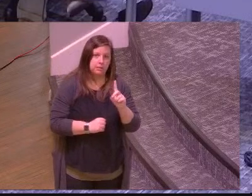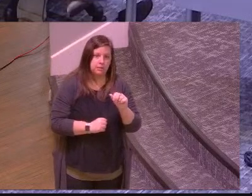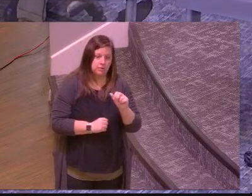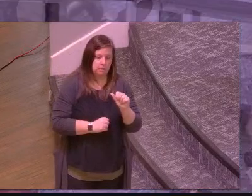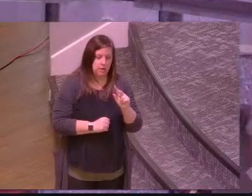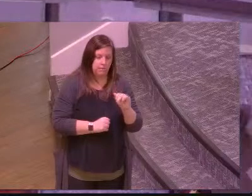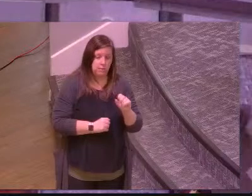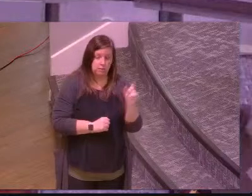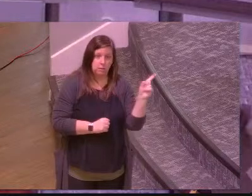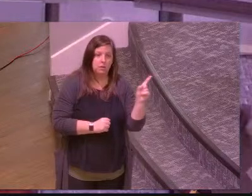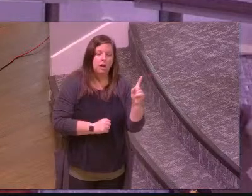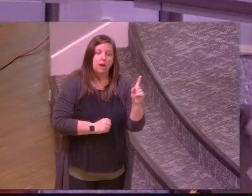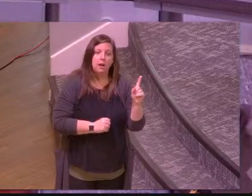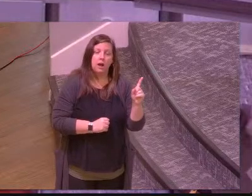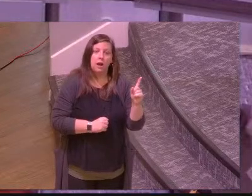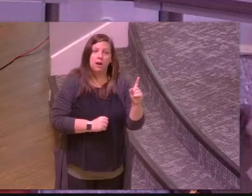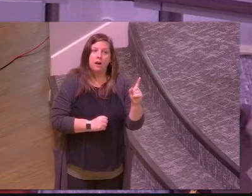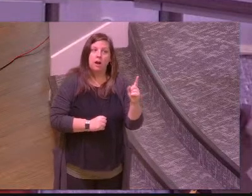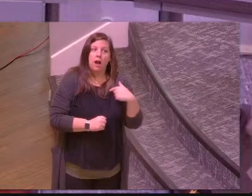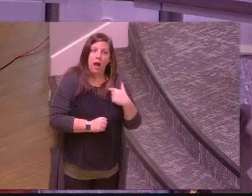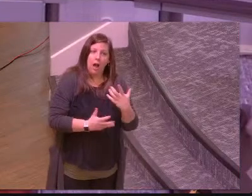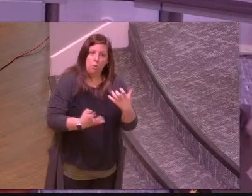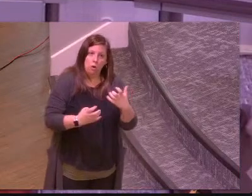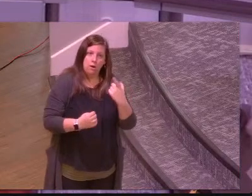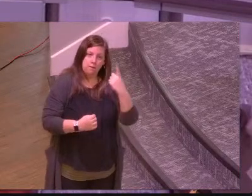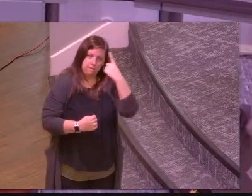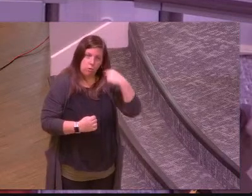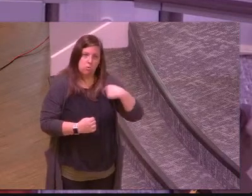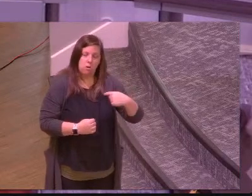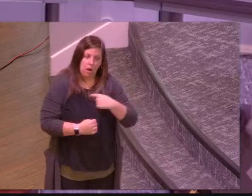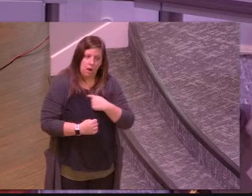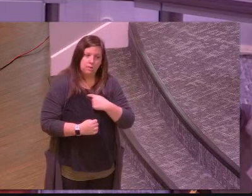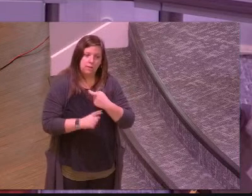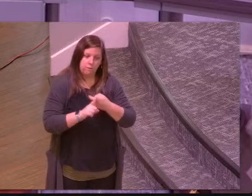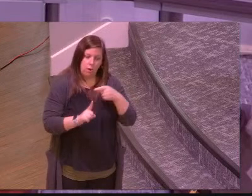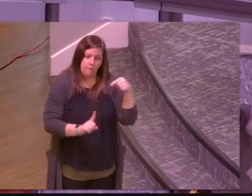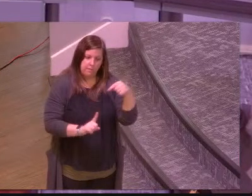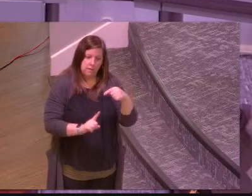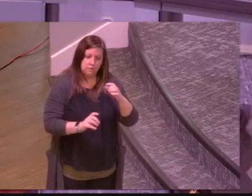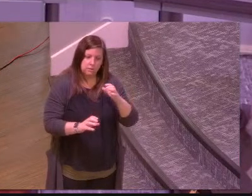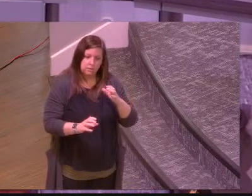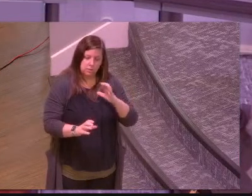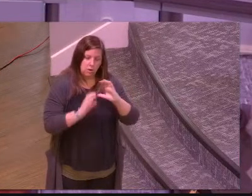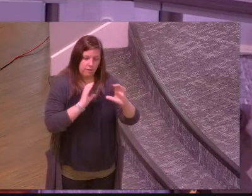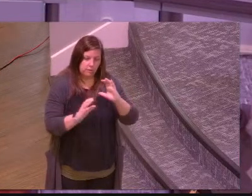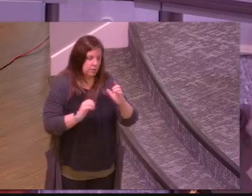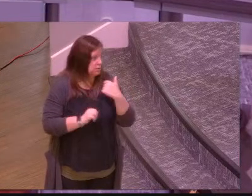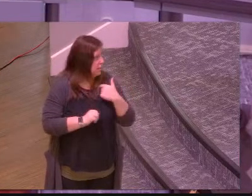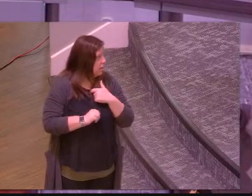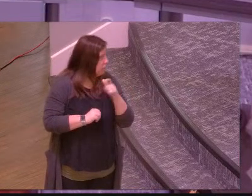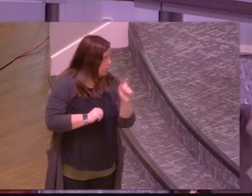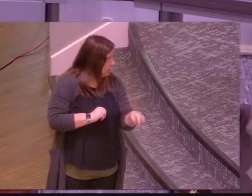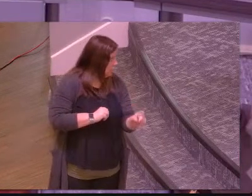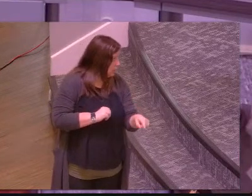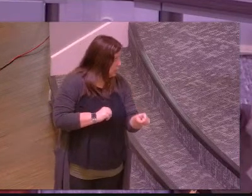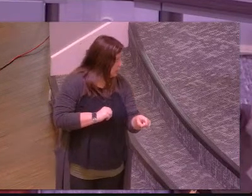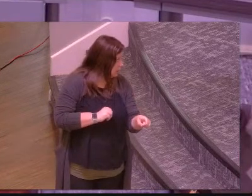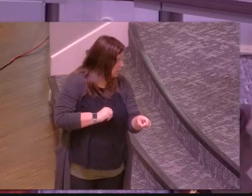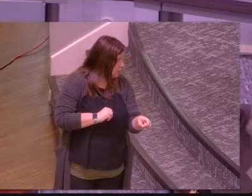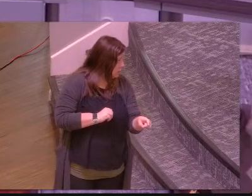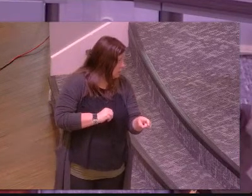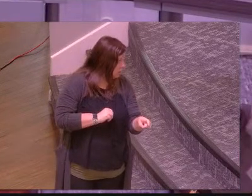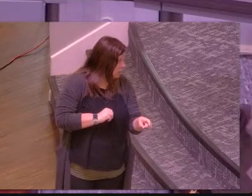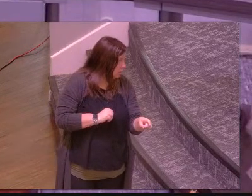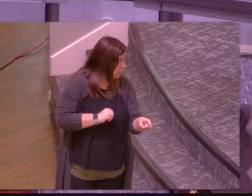this conversation, address our communications path, as you said, in the absence of